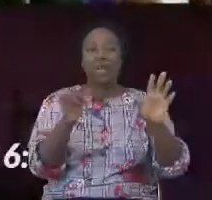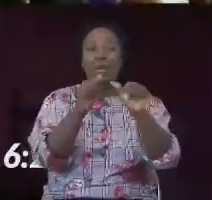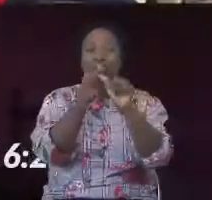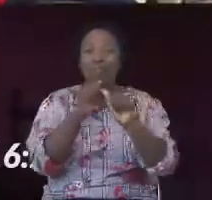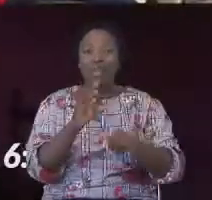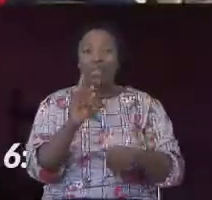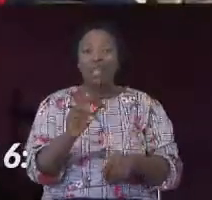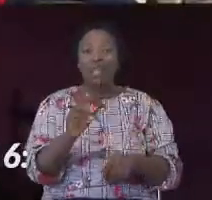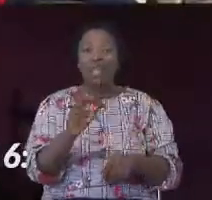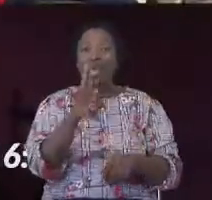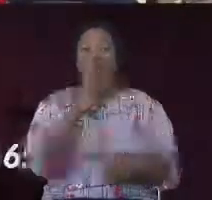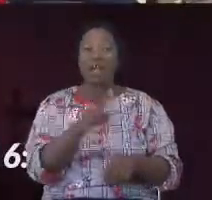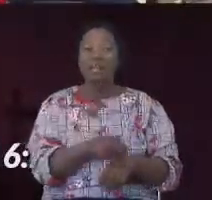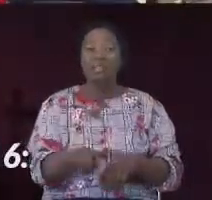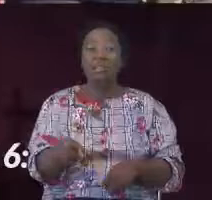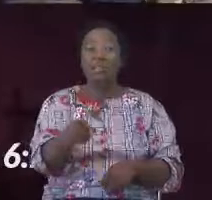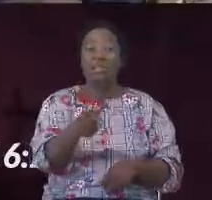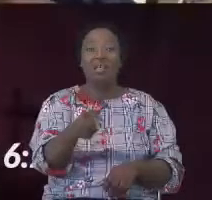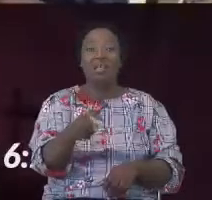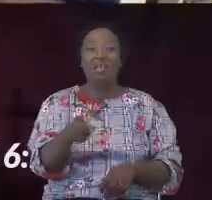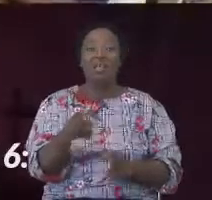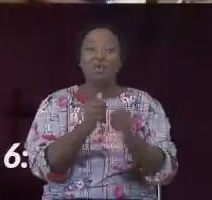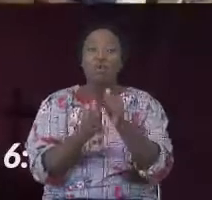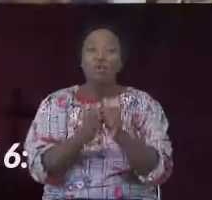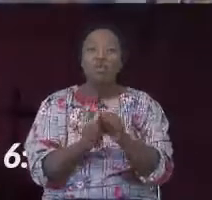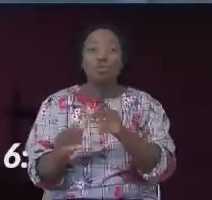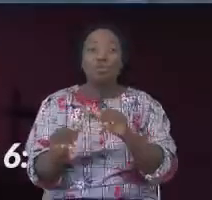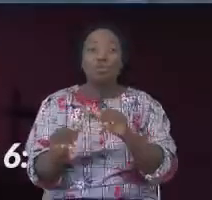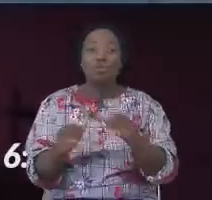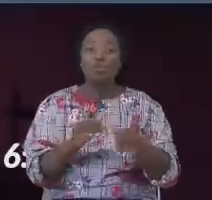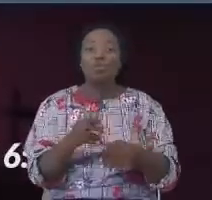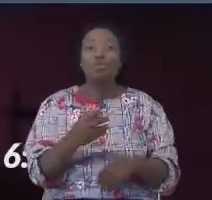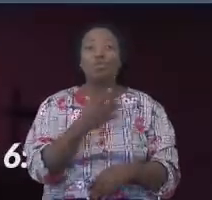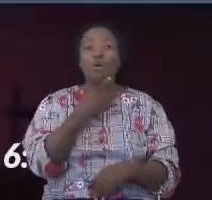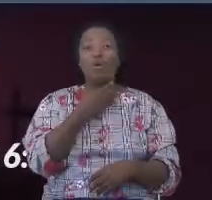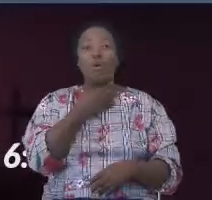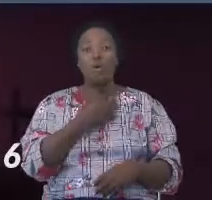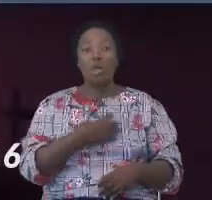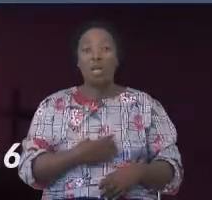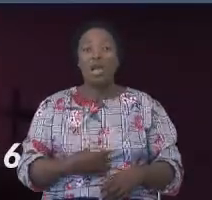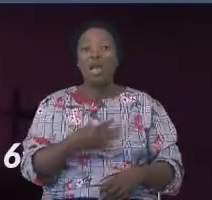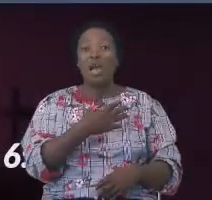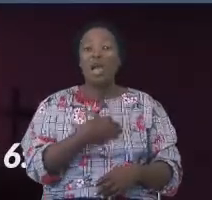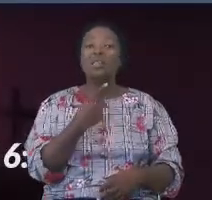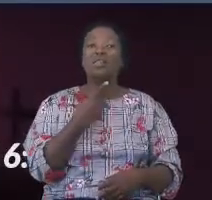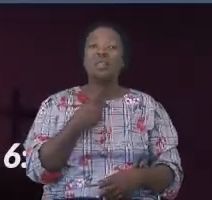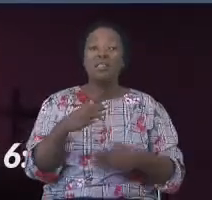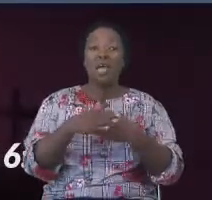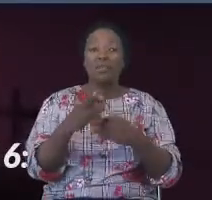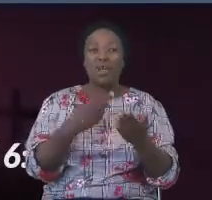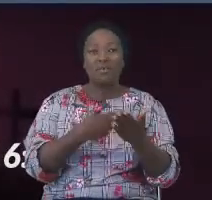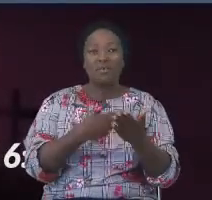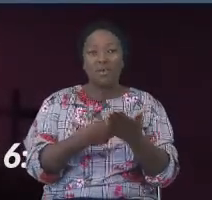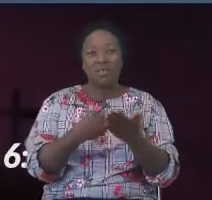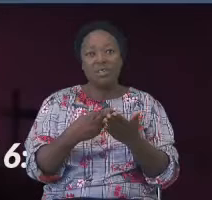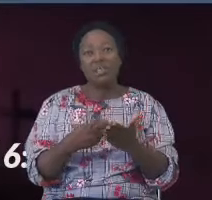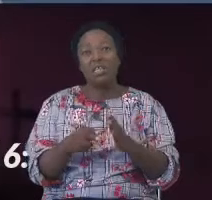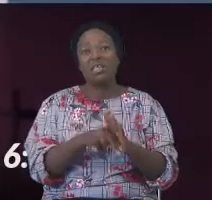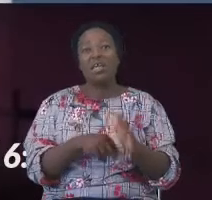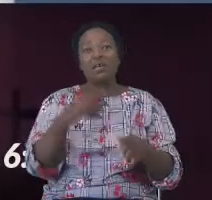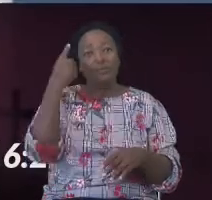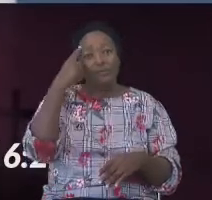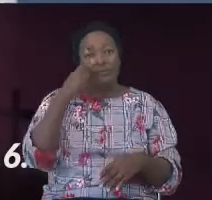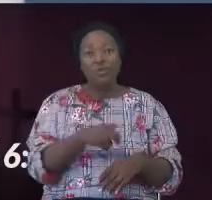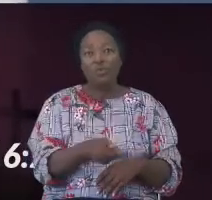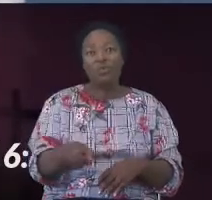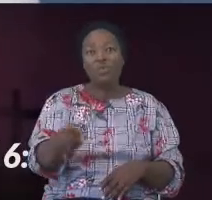matthew chapter 5 verse 6 blessed are thee which do hunger and